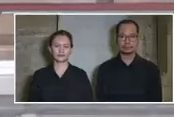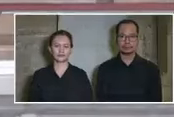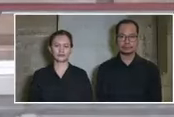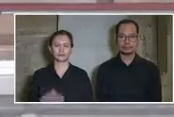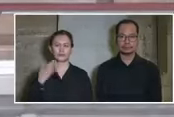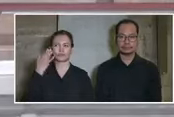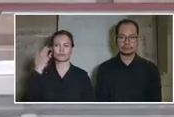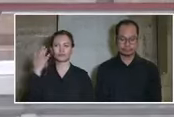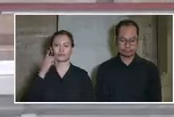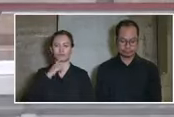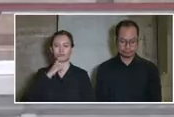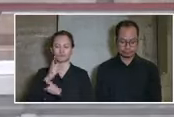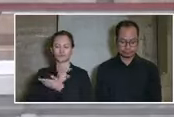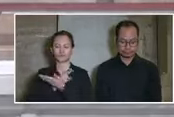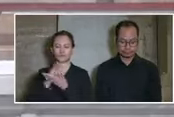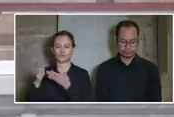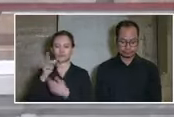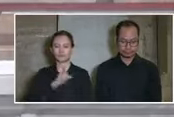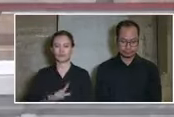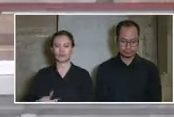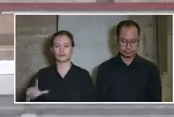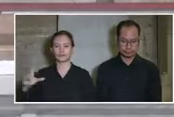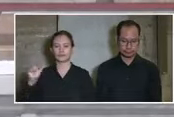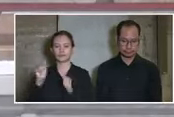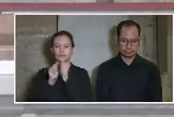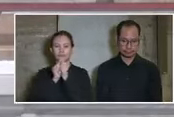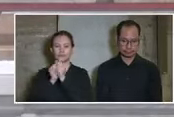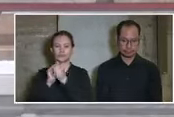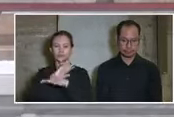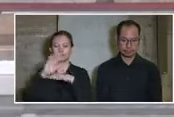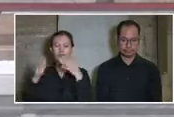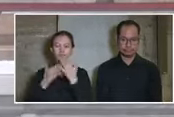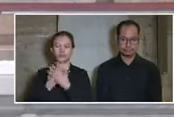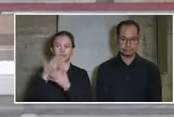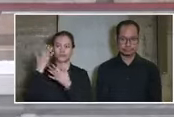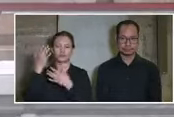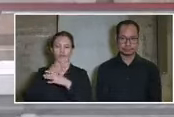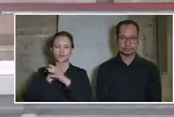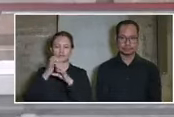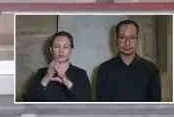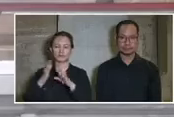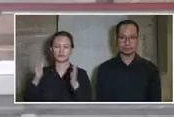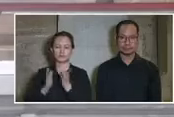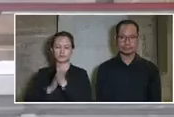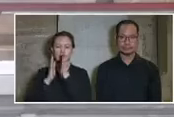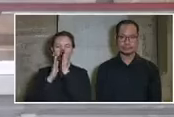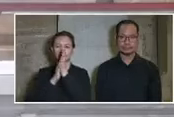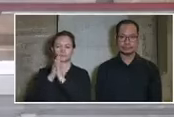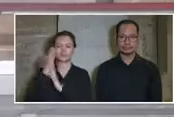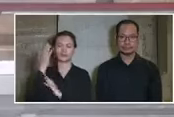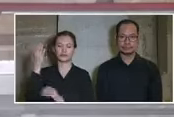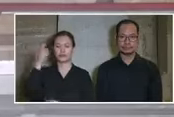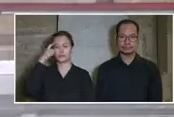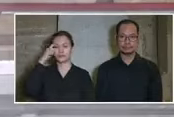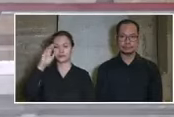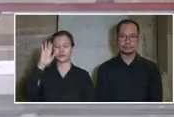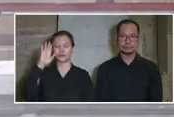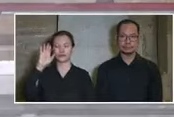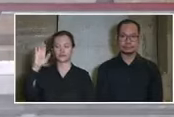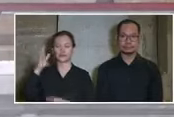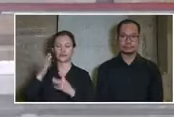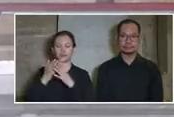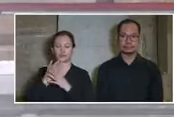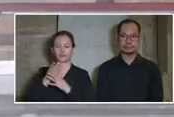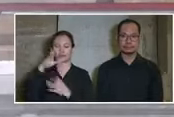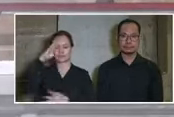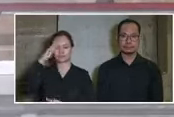You are indeed holy, O Lord, and all you have created rightly gives you praise. For through your Son, our